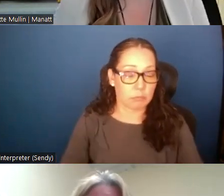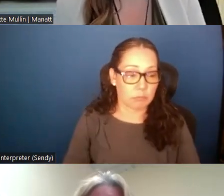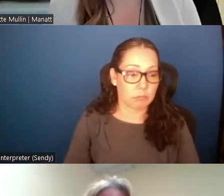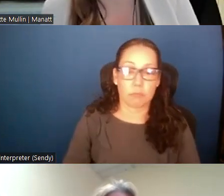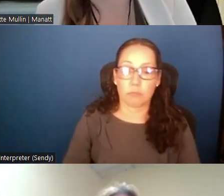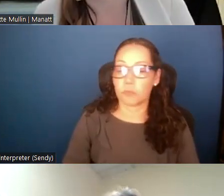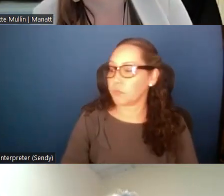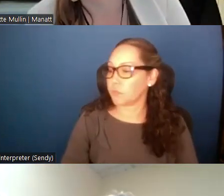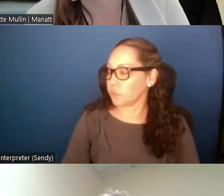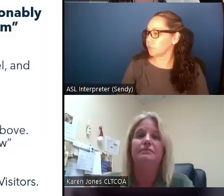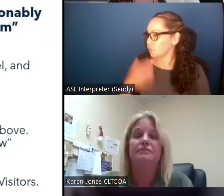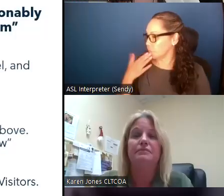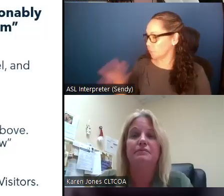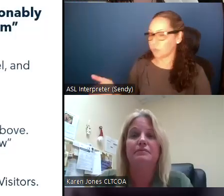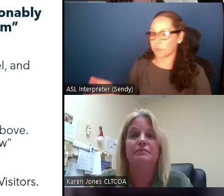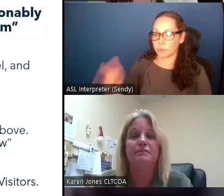DM, I see you've raised your hand.